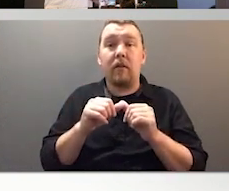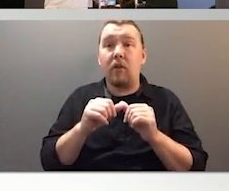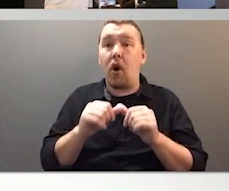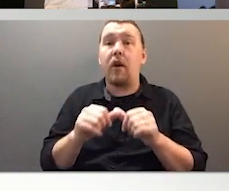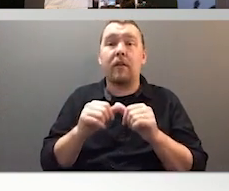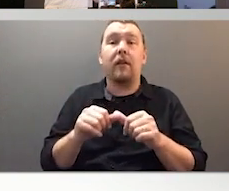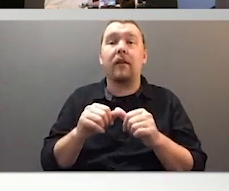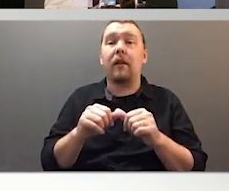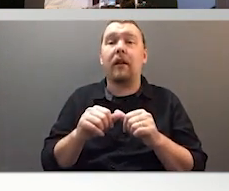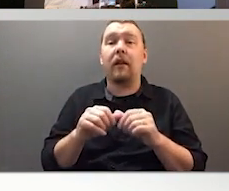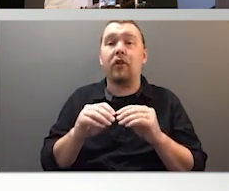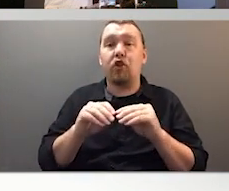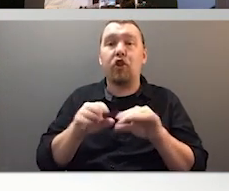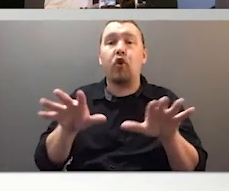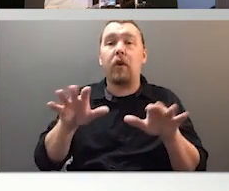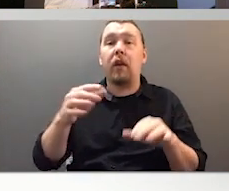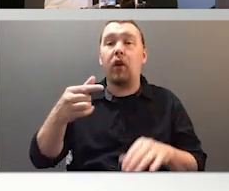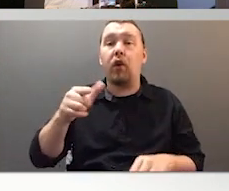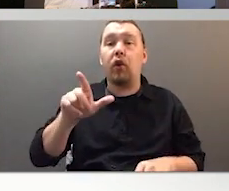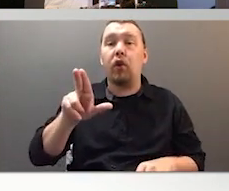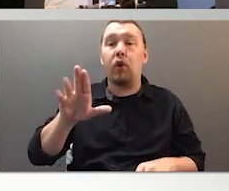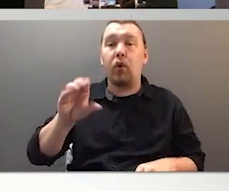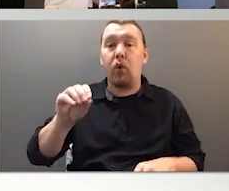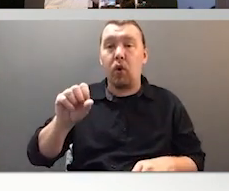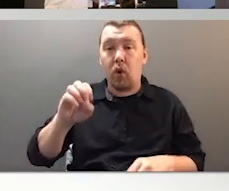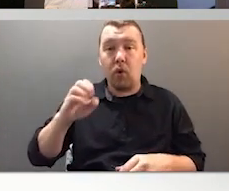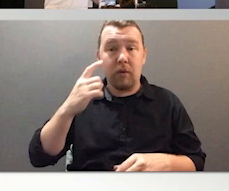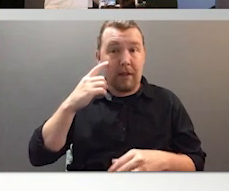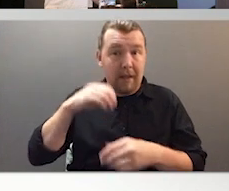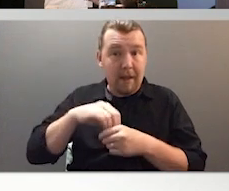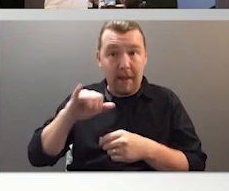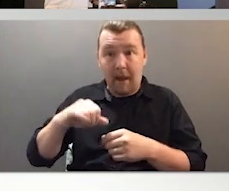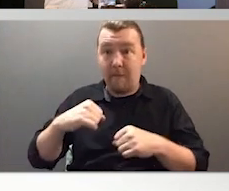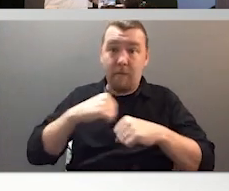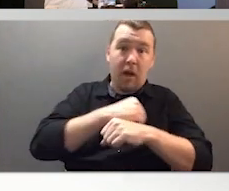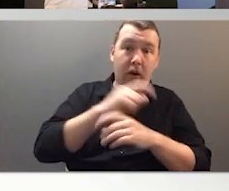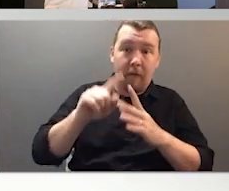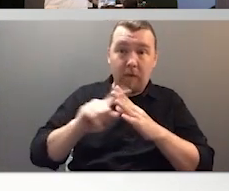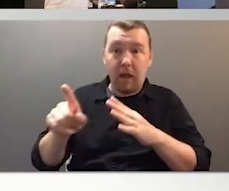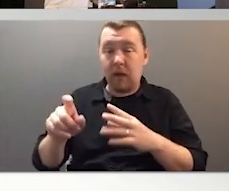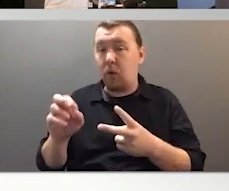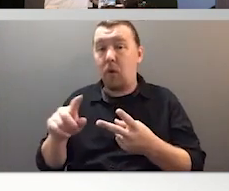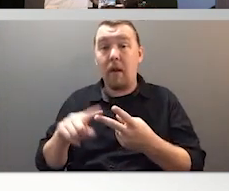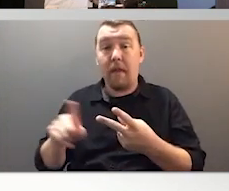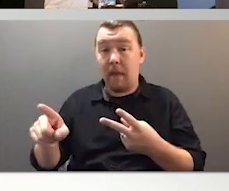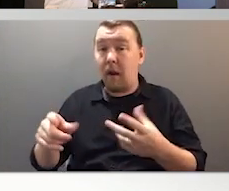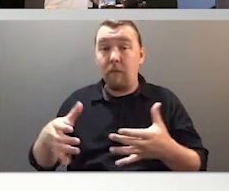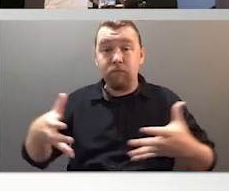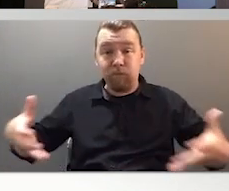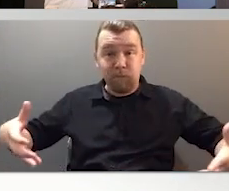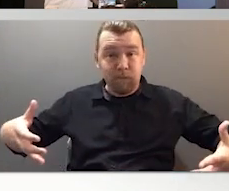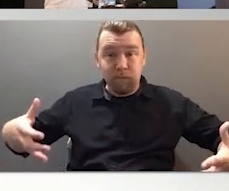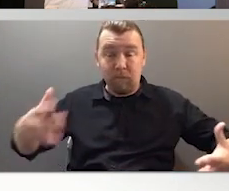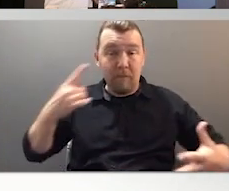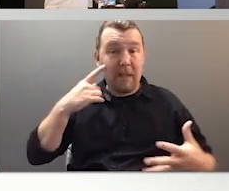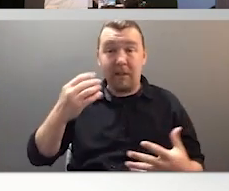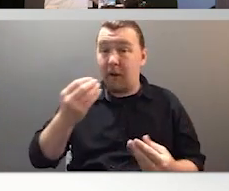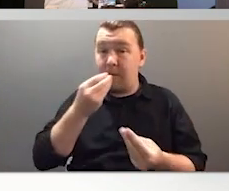flight, or you have them chronically obese because they're constantly doing that and they're feeding that system